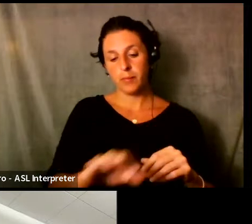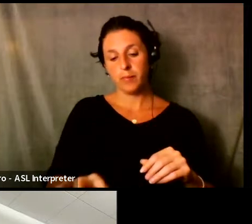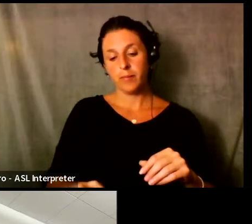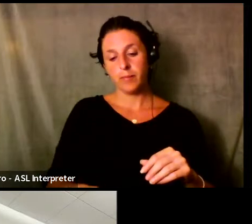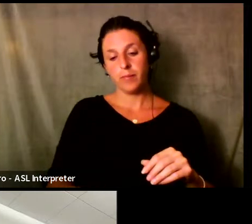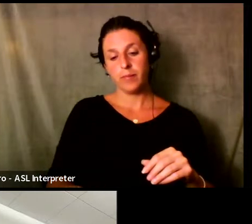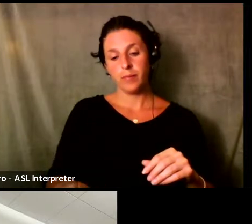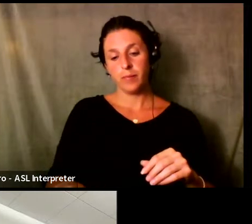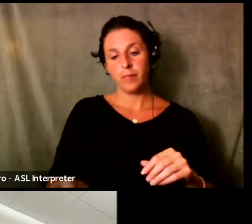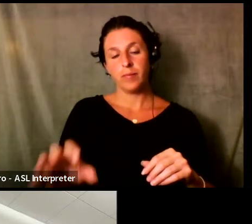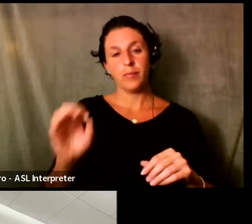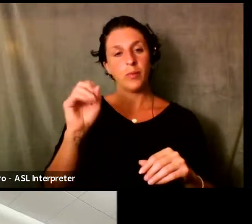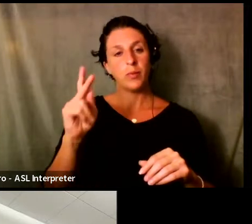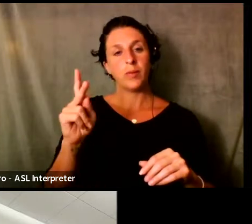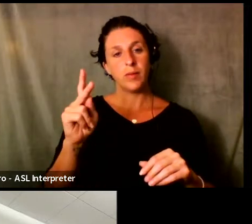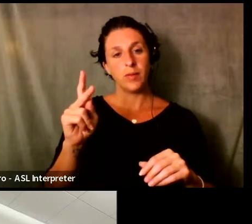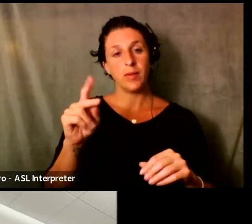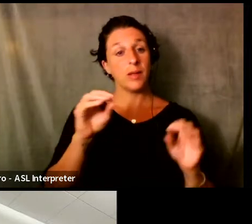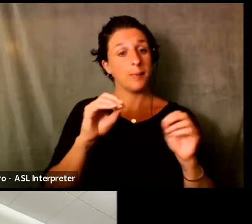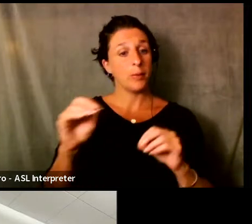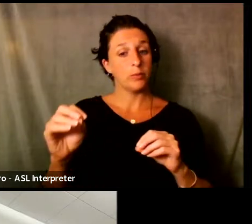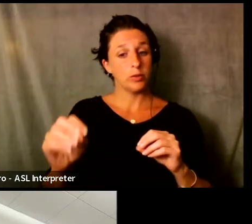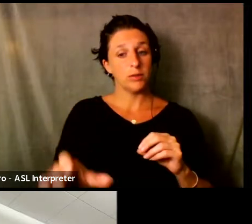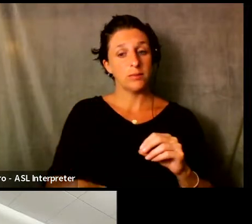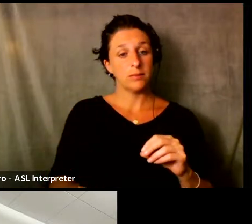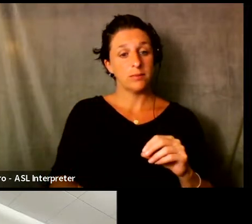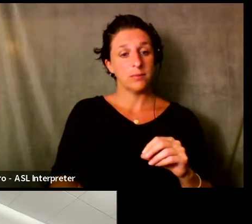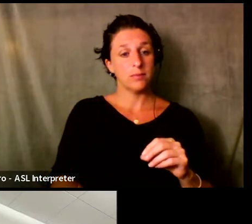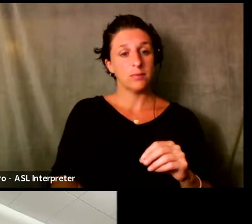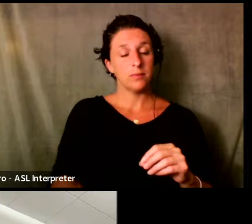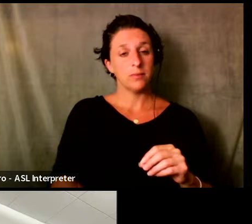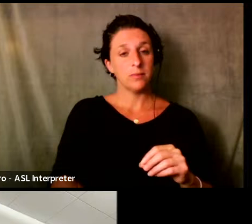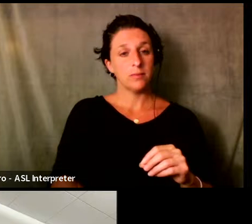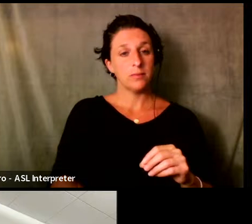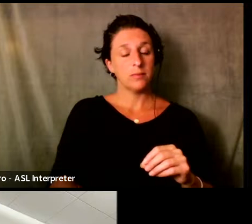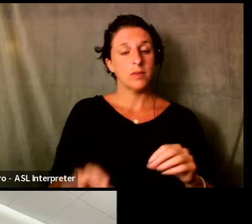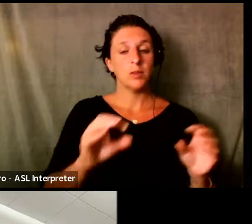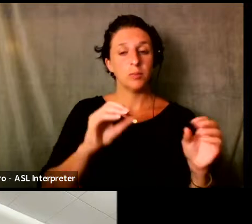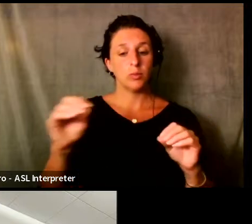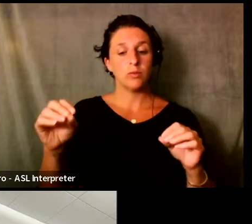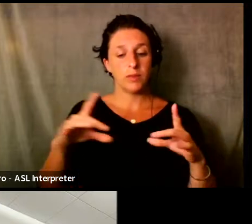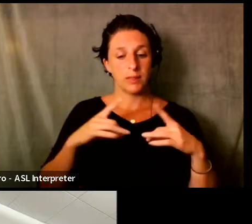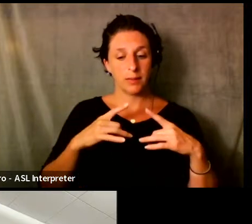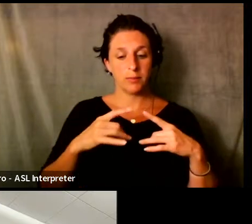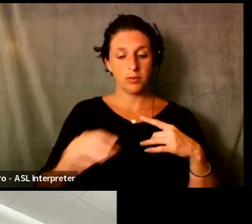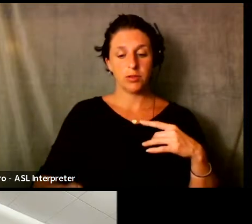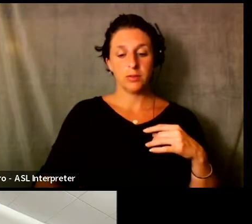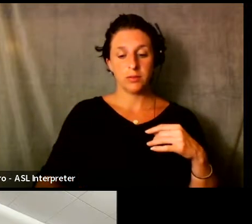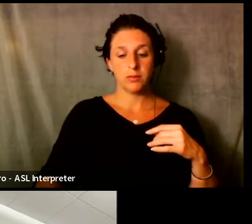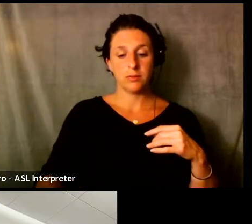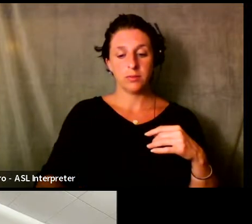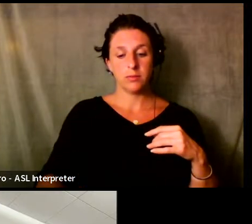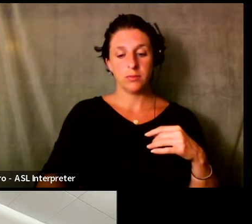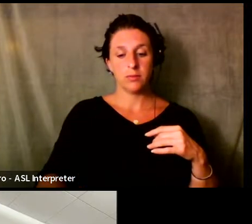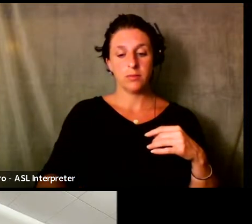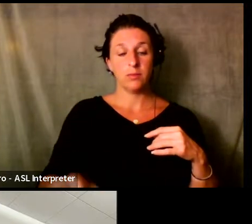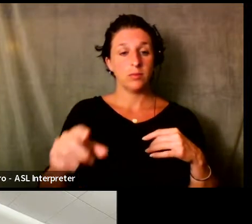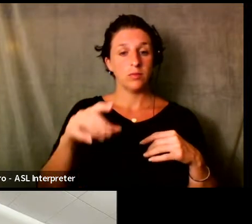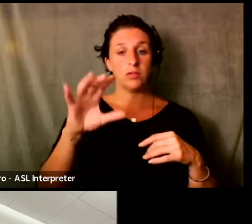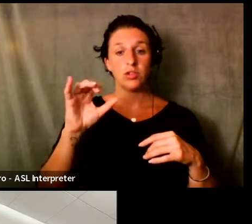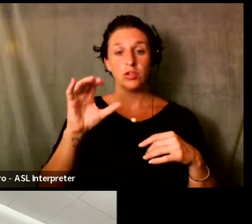Okay, I need a motion. So Sorry, move adoption. sorry, No. Trustee Chavez, did you have a comment?